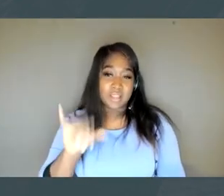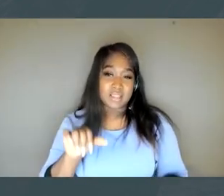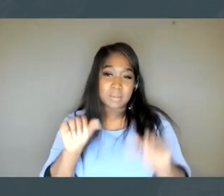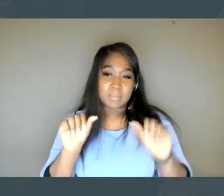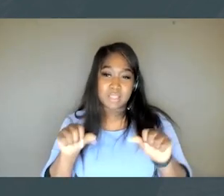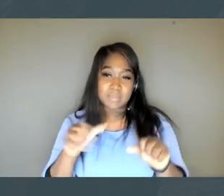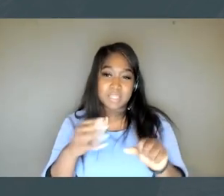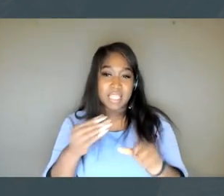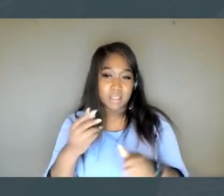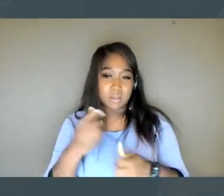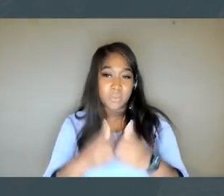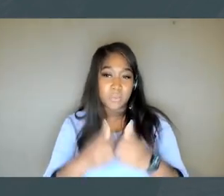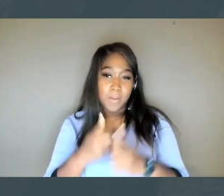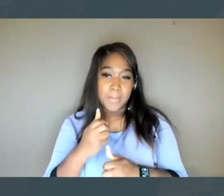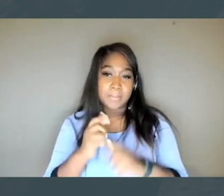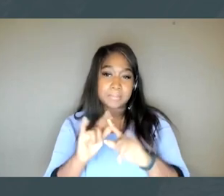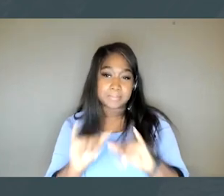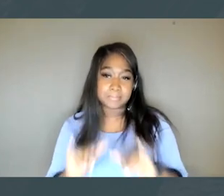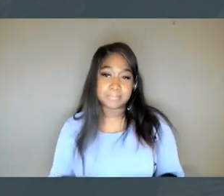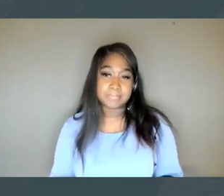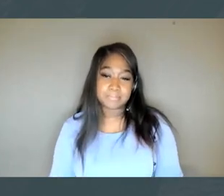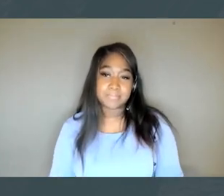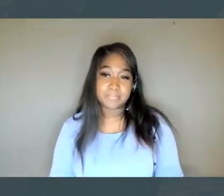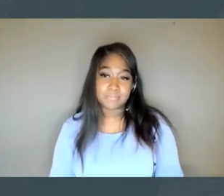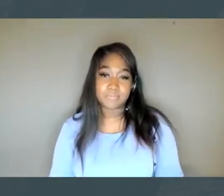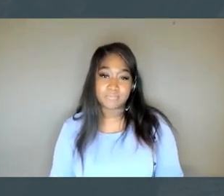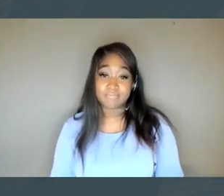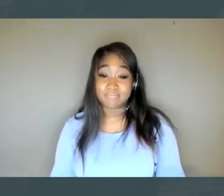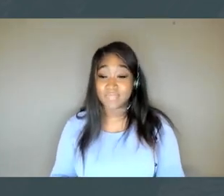problem. Long live the diaspora.